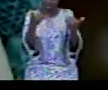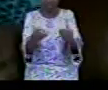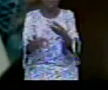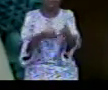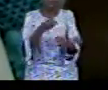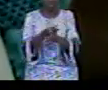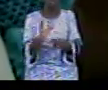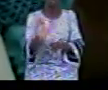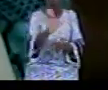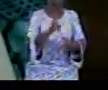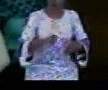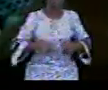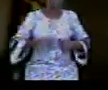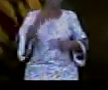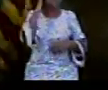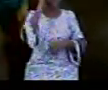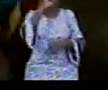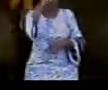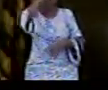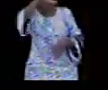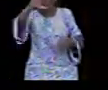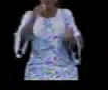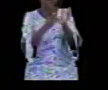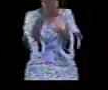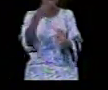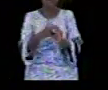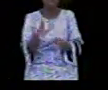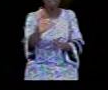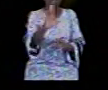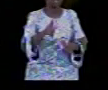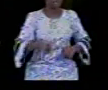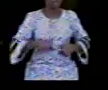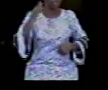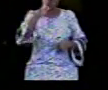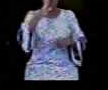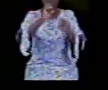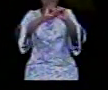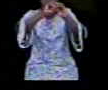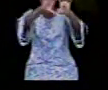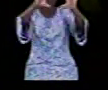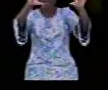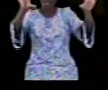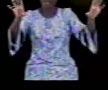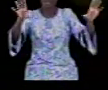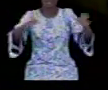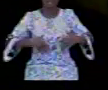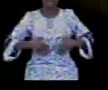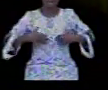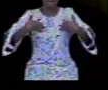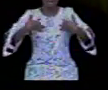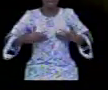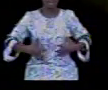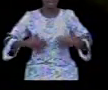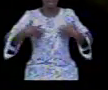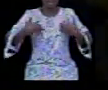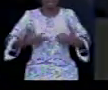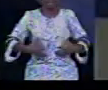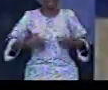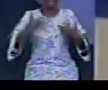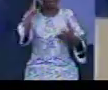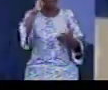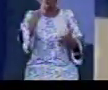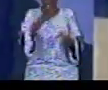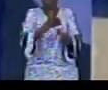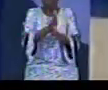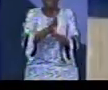shine. Your life will be bright, and your life will be straightforward. You'll be righteous and